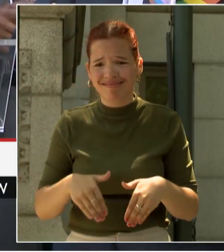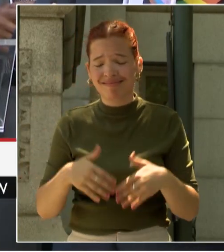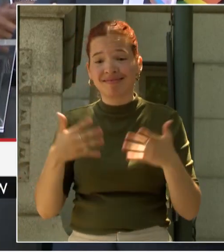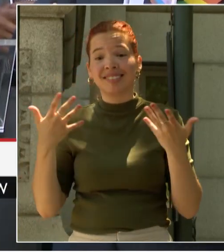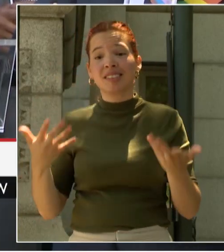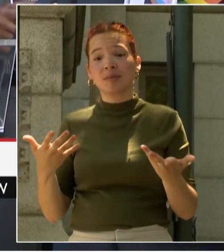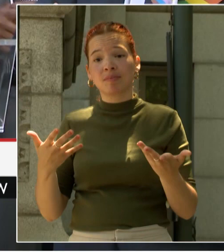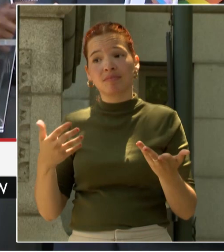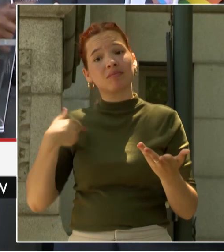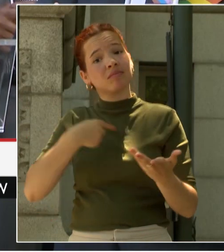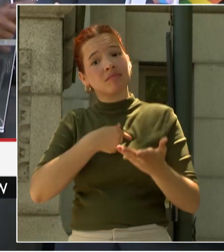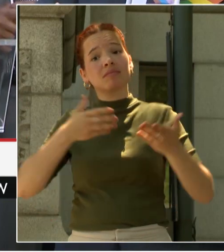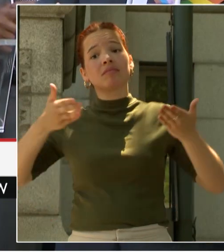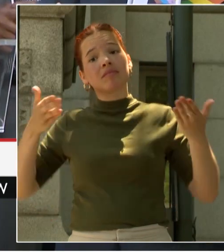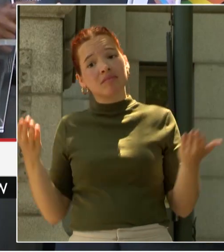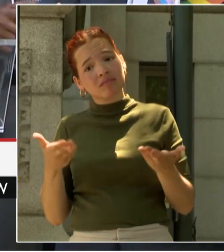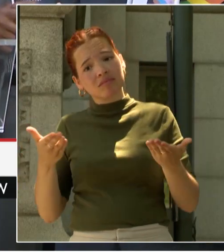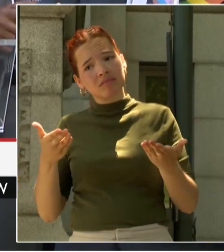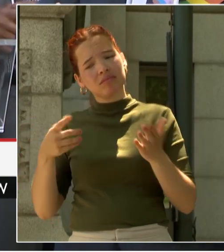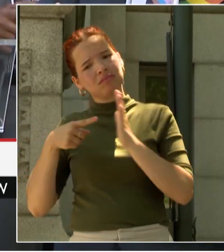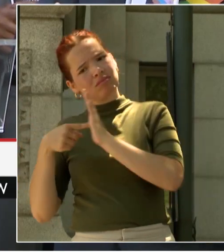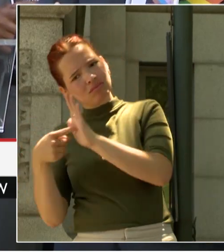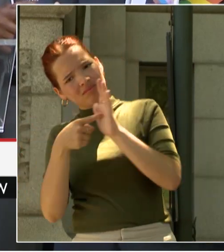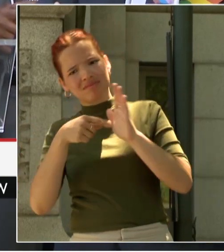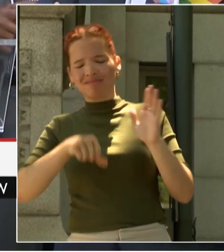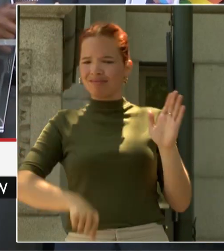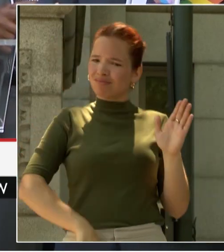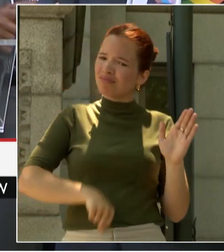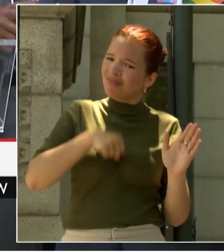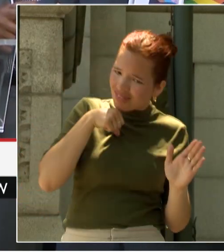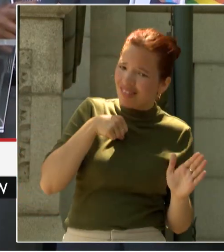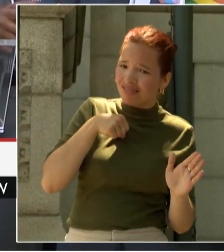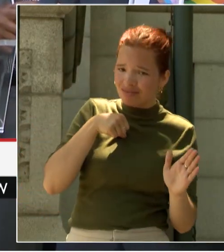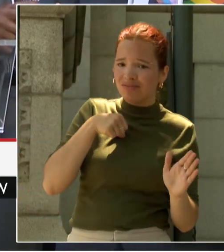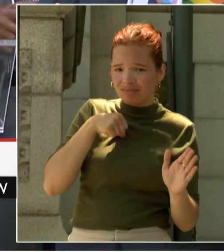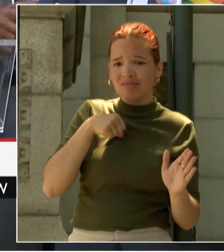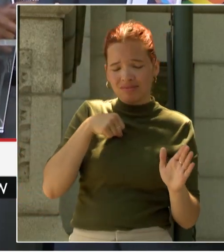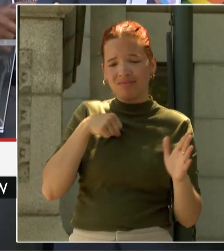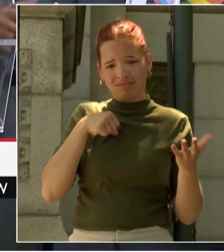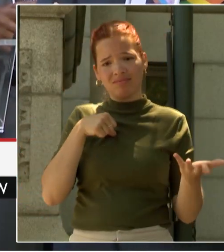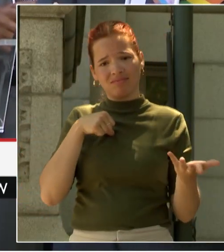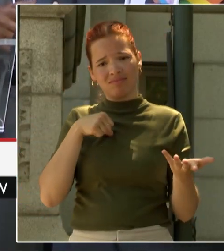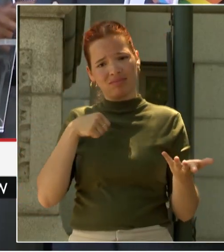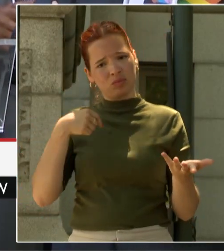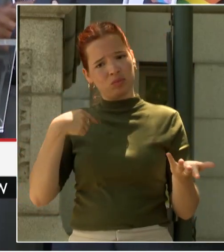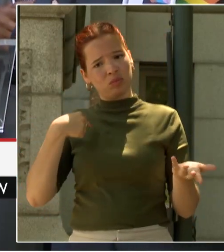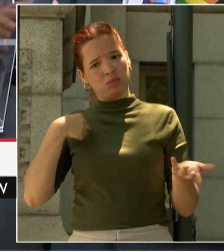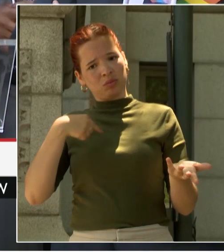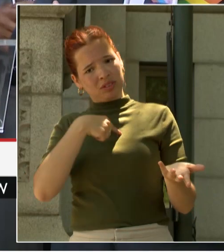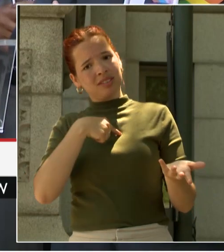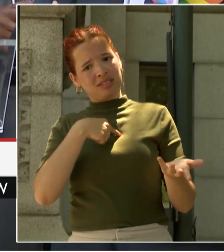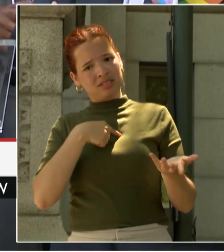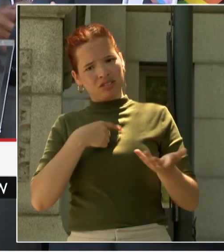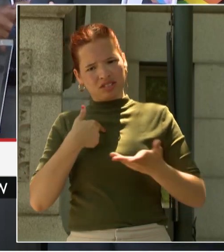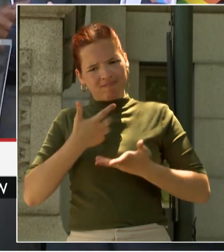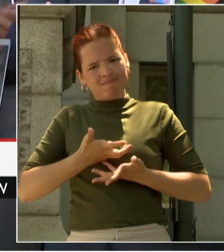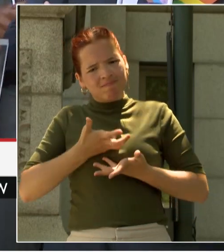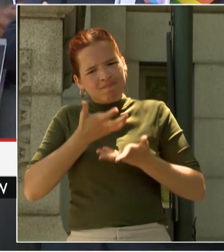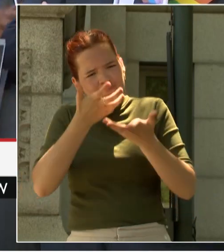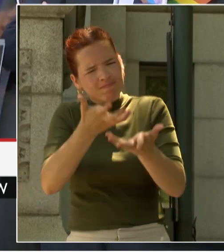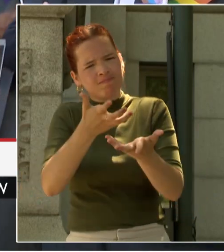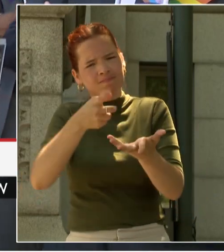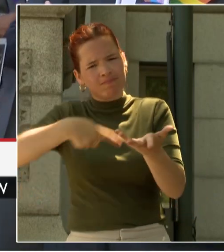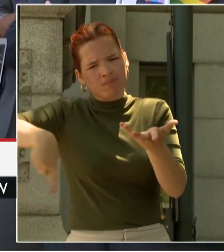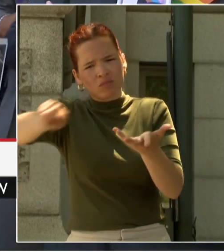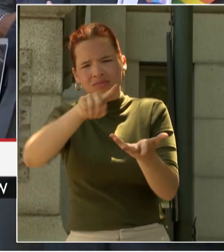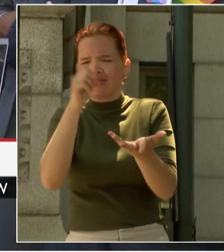show our pride in the pride that we are expressing each and every day through the work